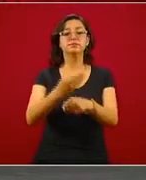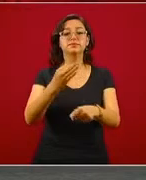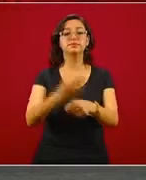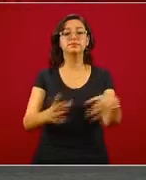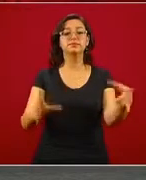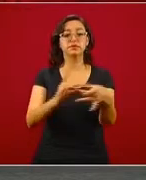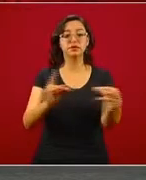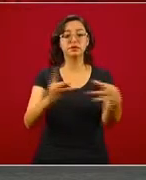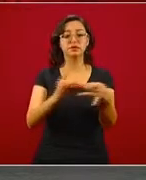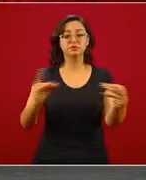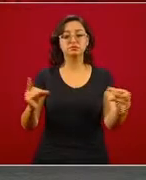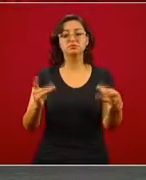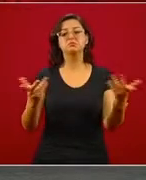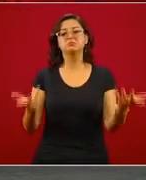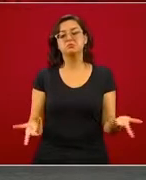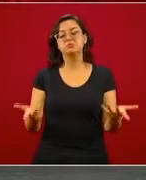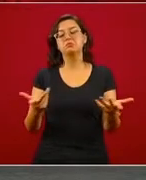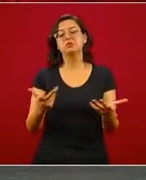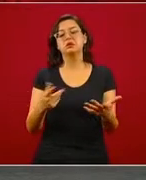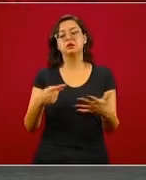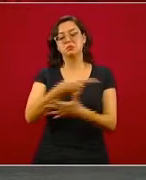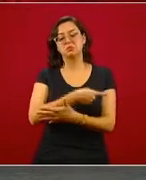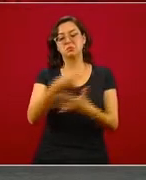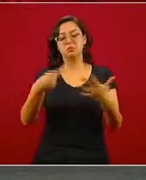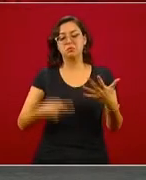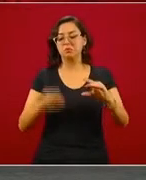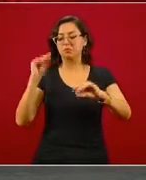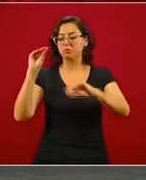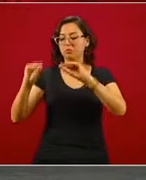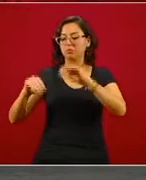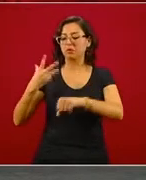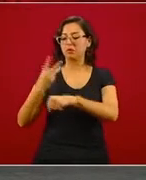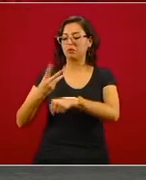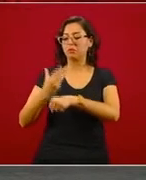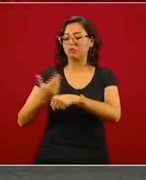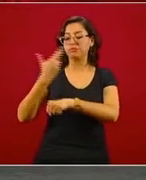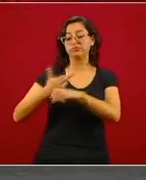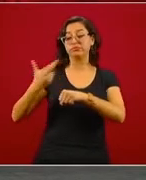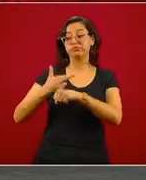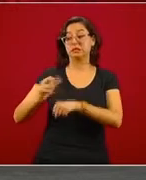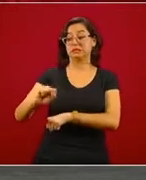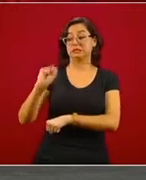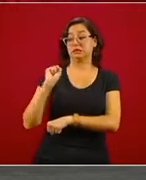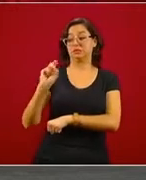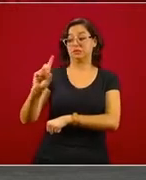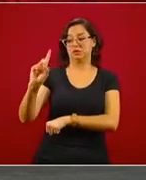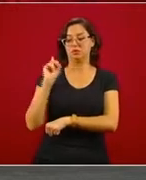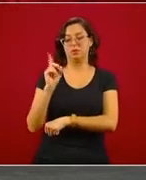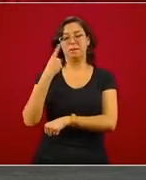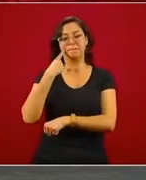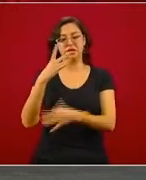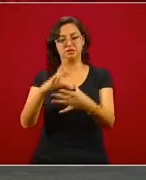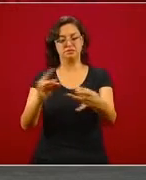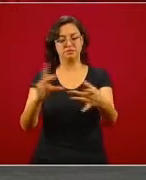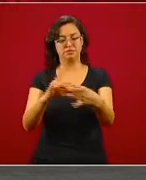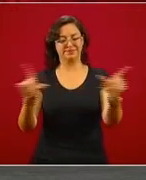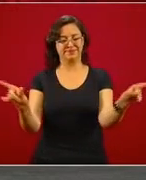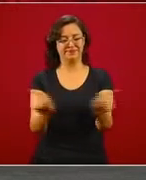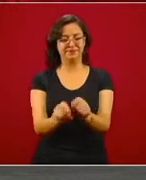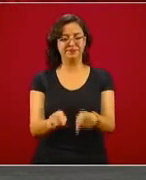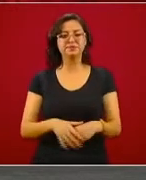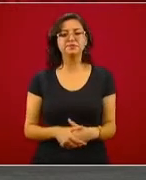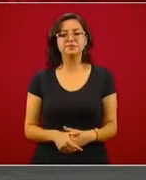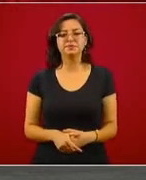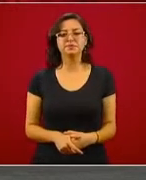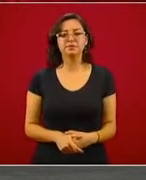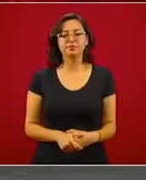He's here to talk to us about some things that we have been very arduously working on since